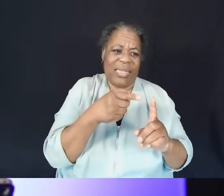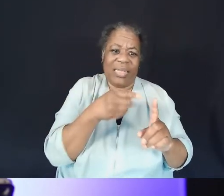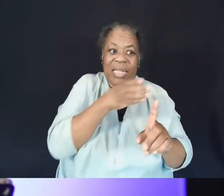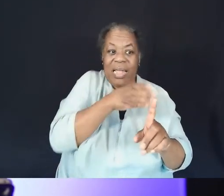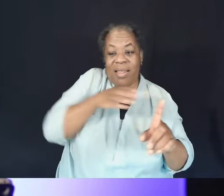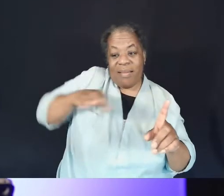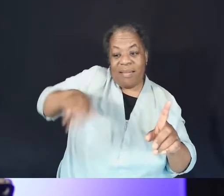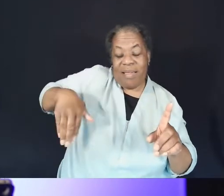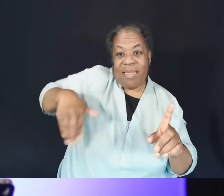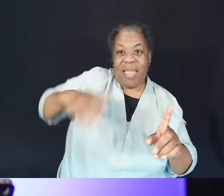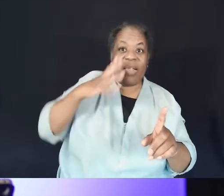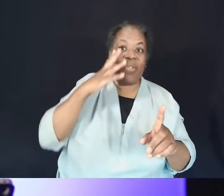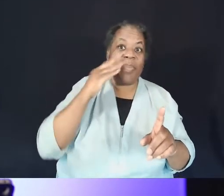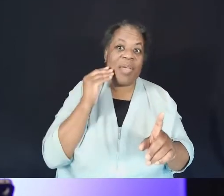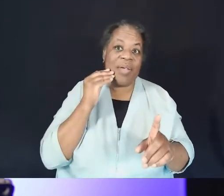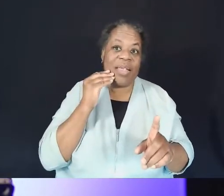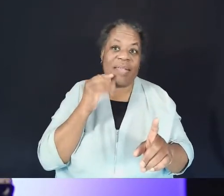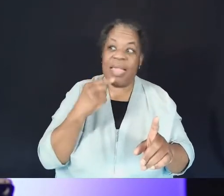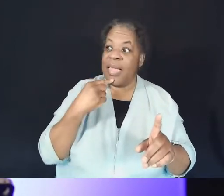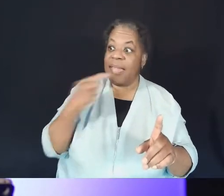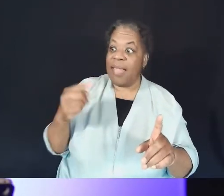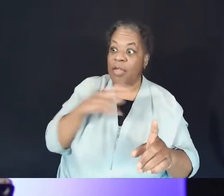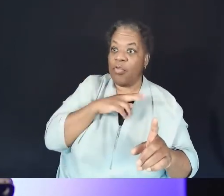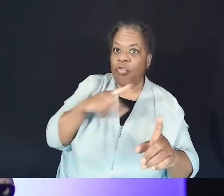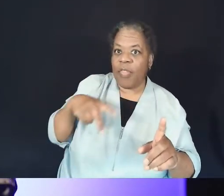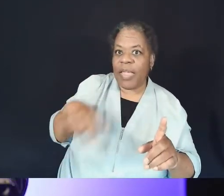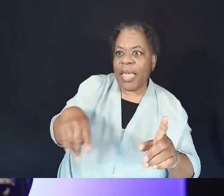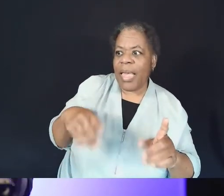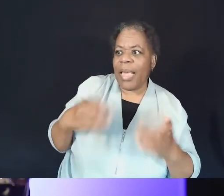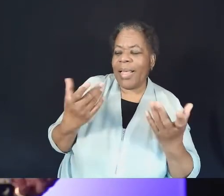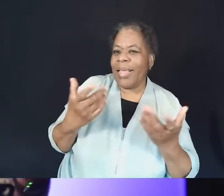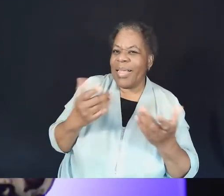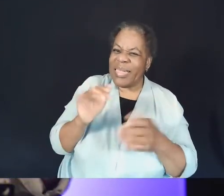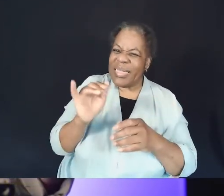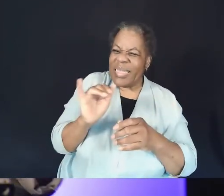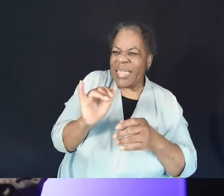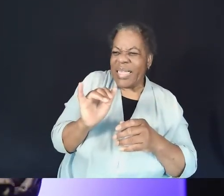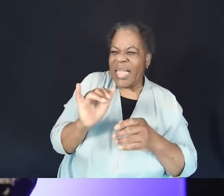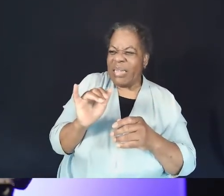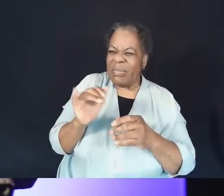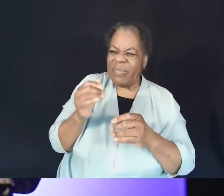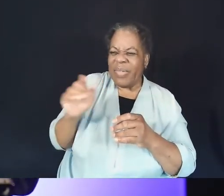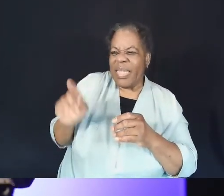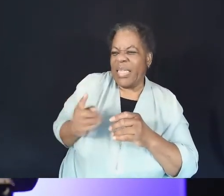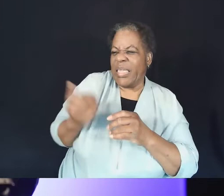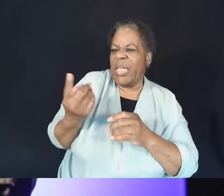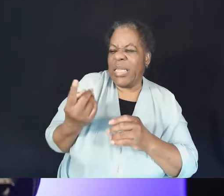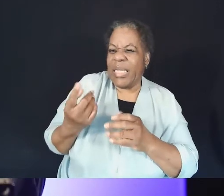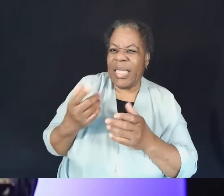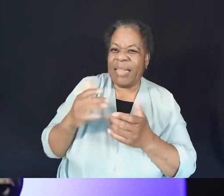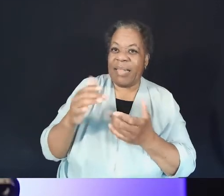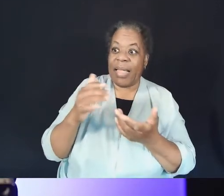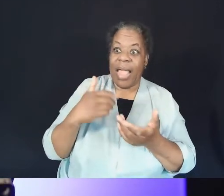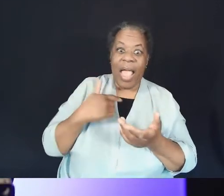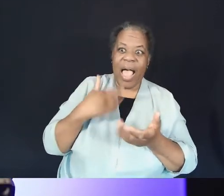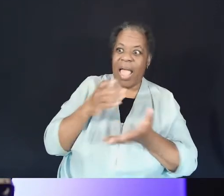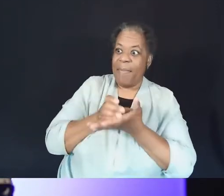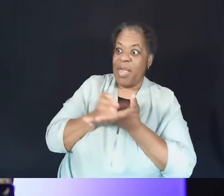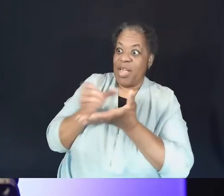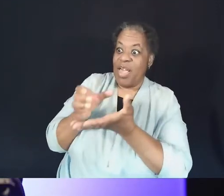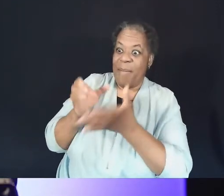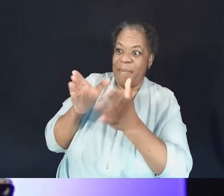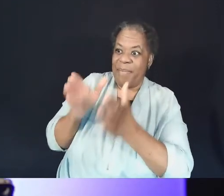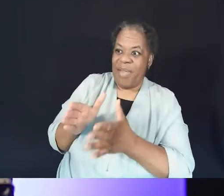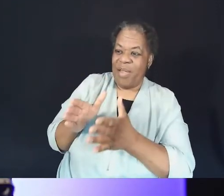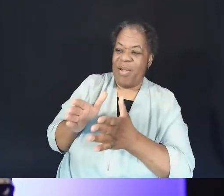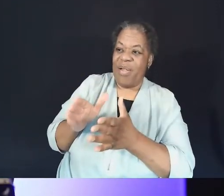what he is saying to the king is borderline insulting. He's pretty much saying, although I'm a cupbearer in your kingdom, I wish I could live